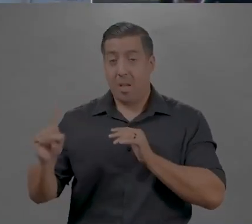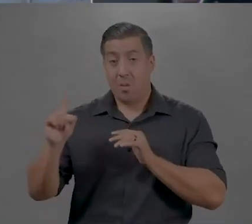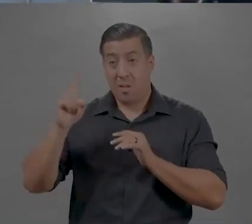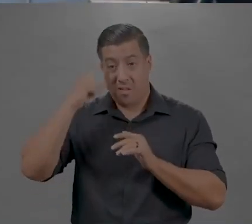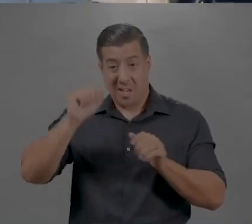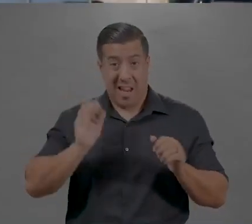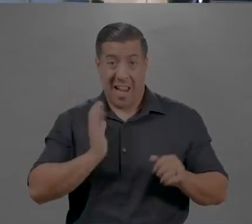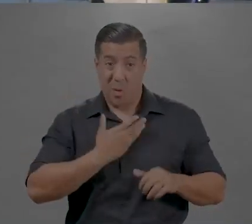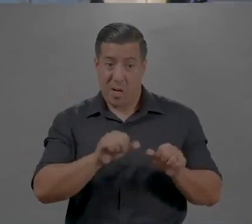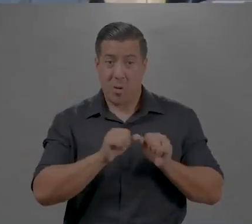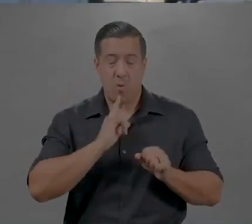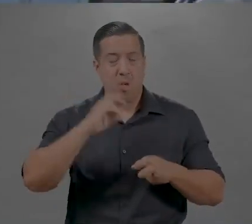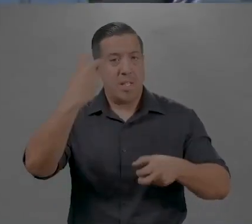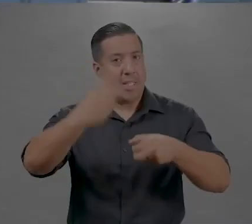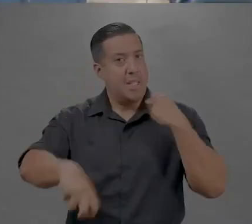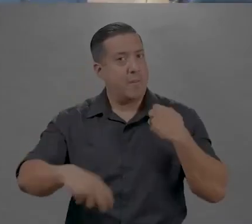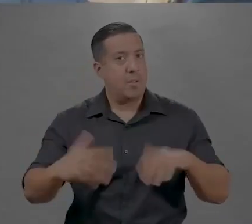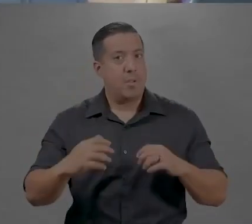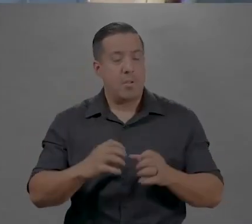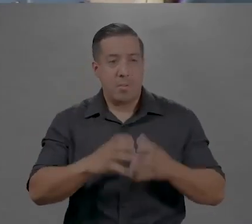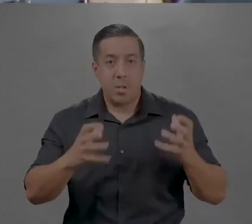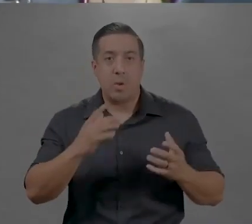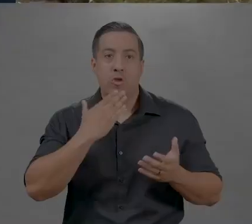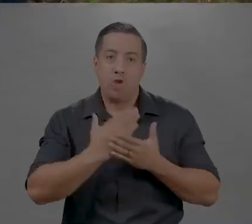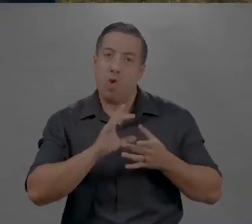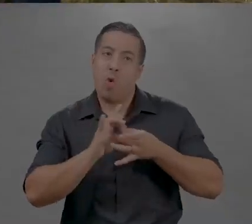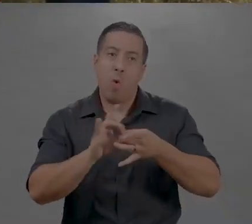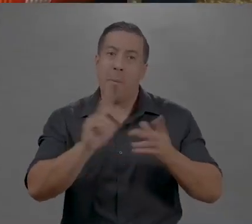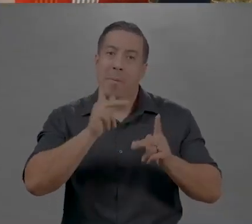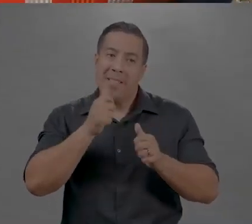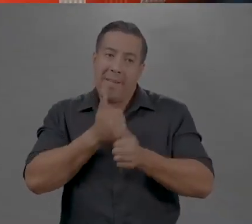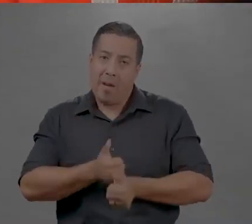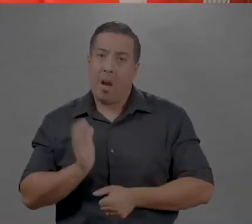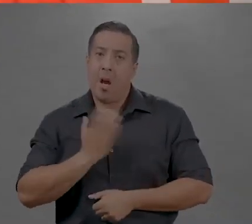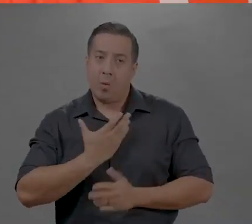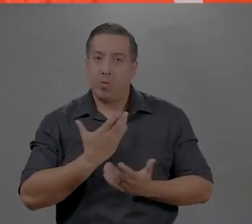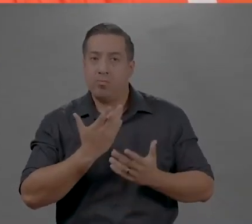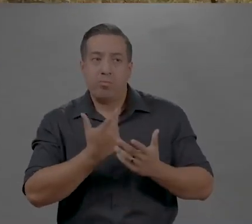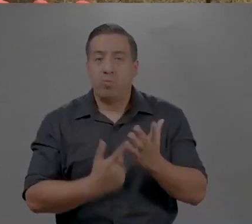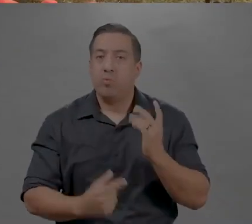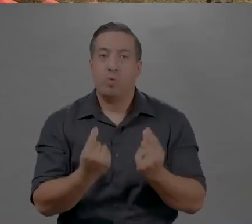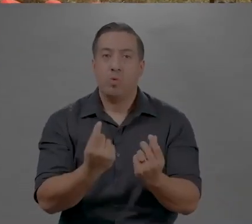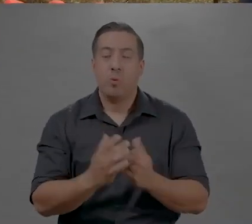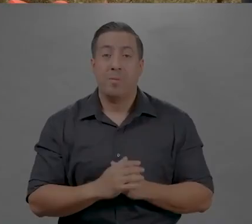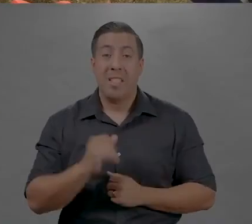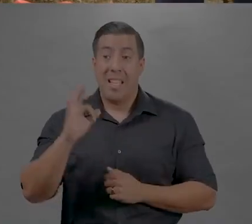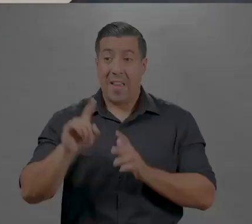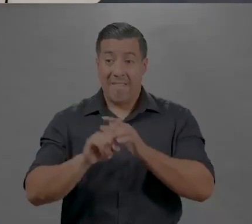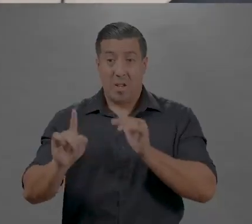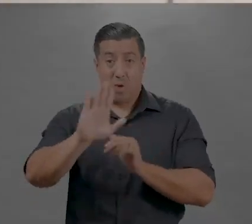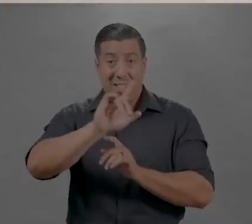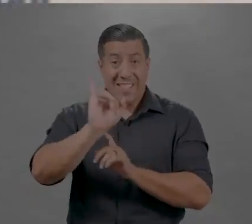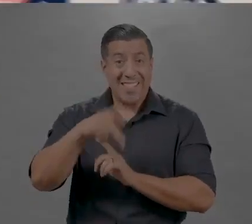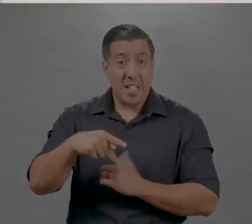many times, evacuating an area as big as ours is extremely difficult without a coordinated and cooperative effort from all